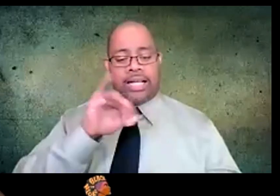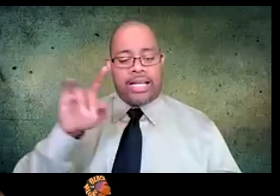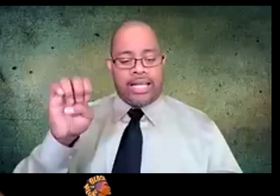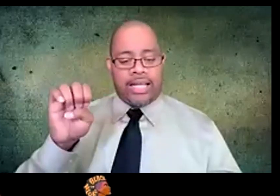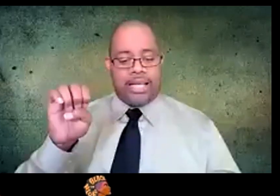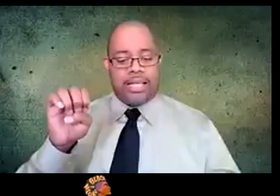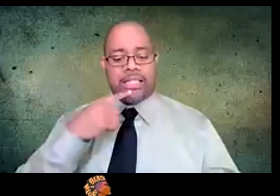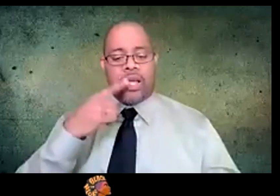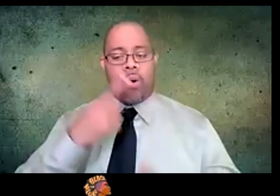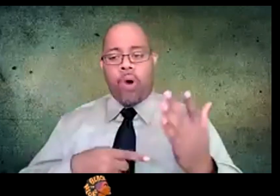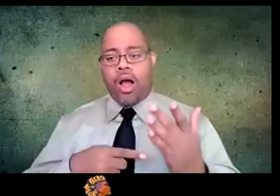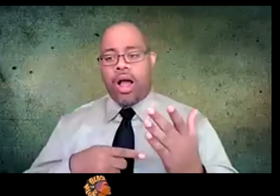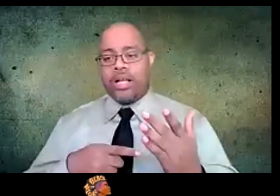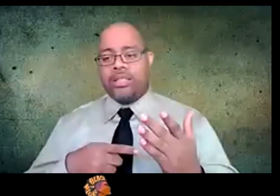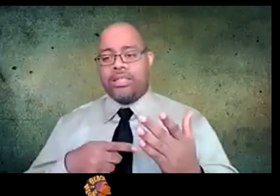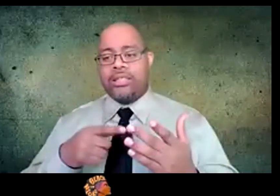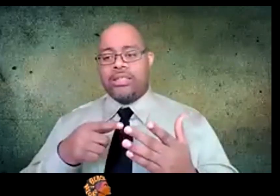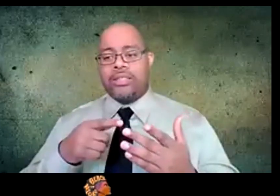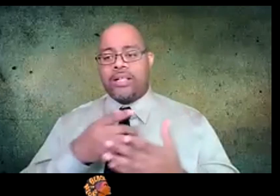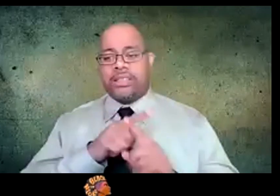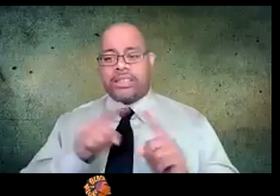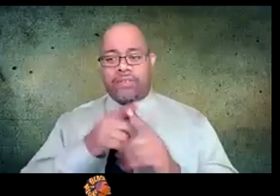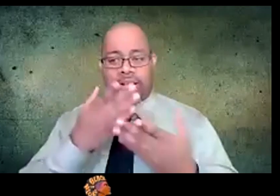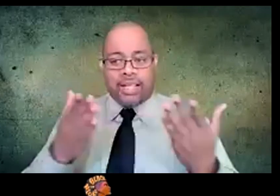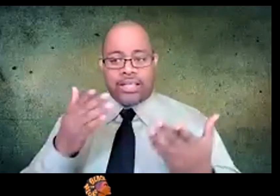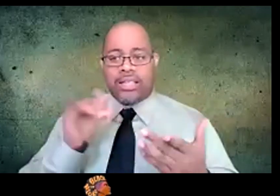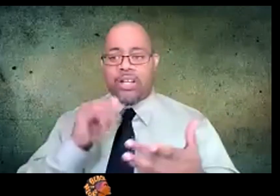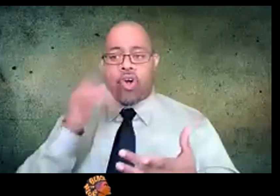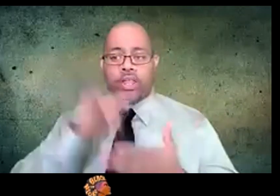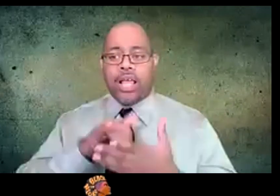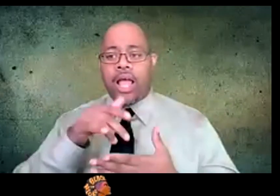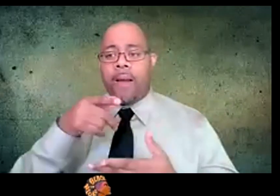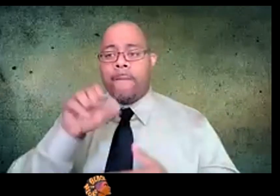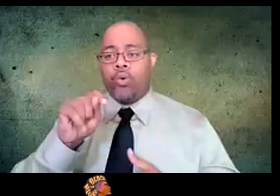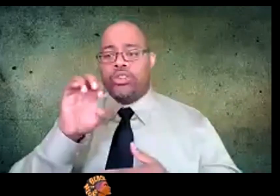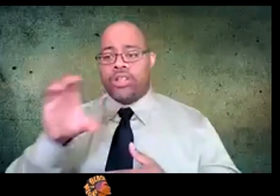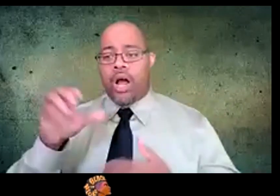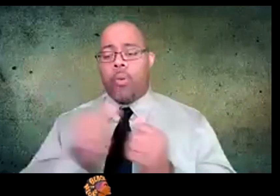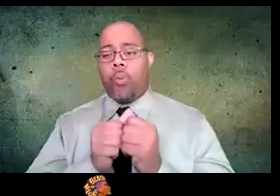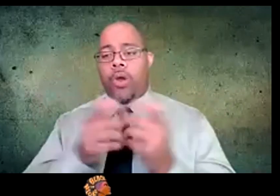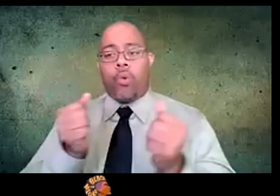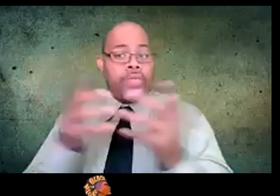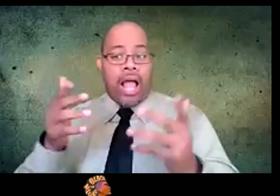desirable attributes would you say would differentiate, say, postdocs with or without industry experience?